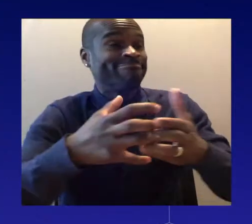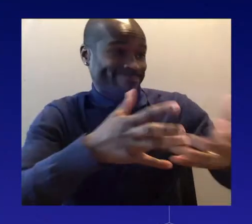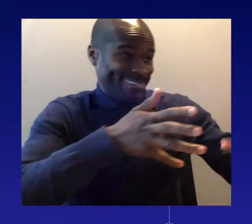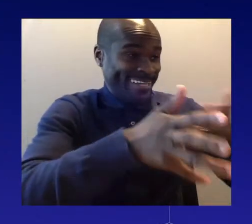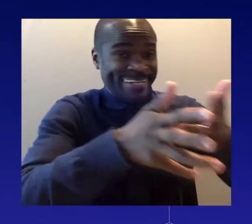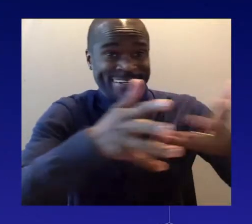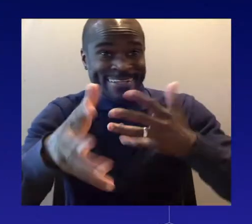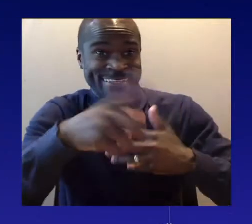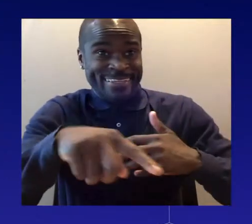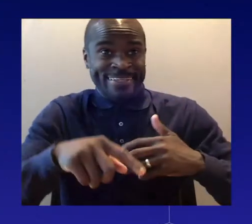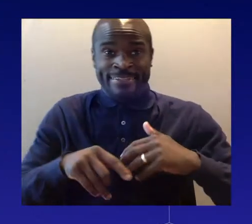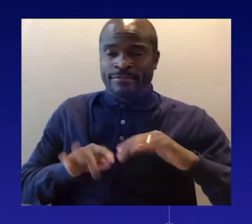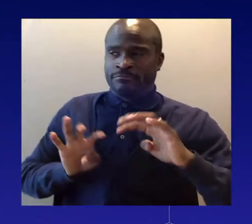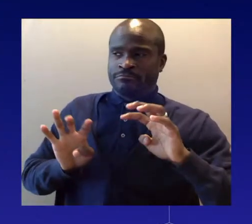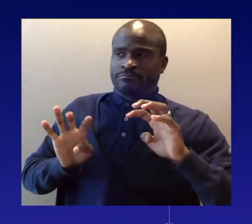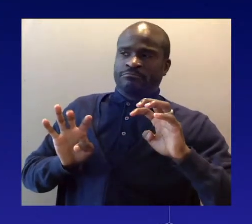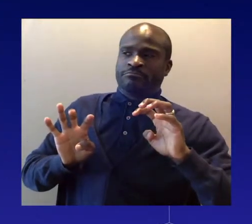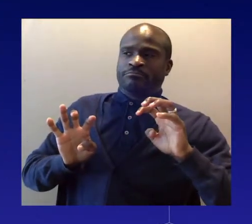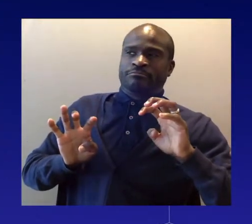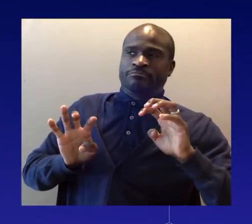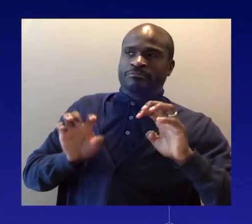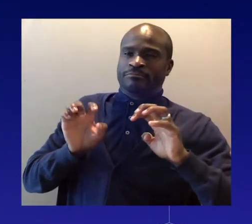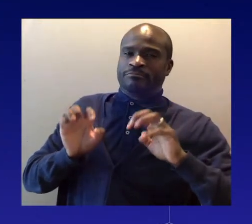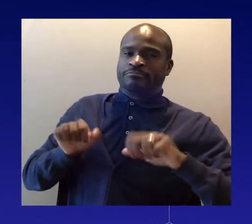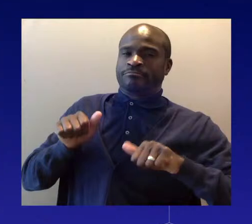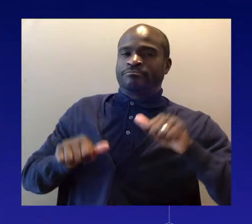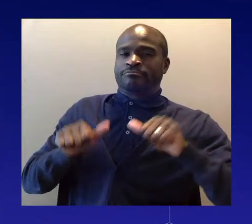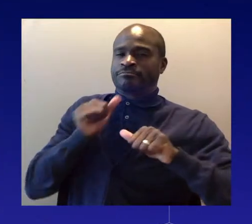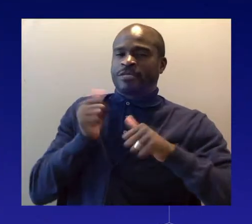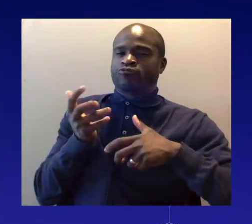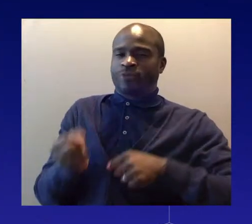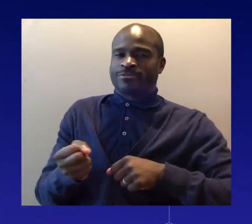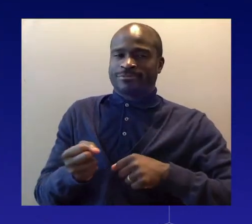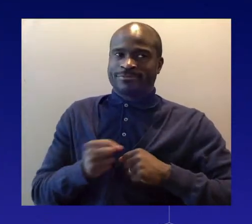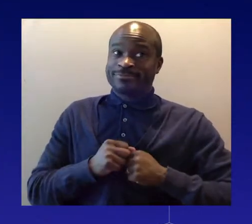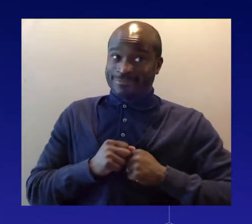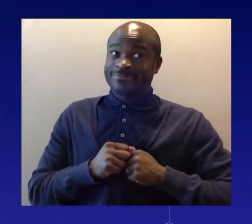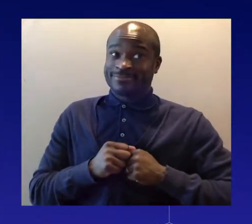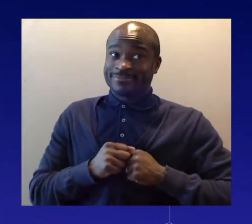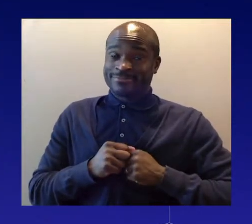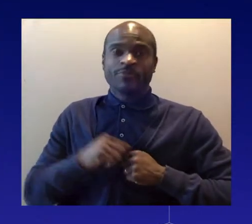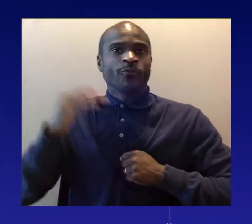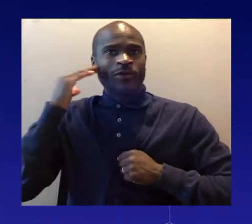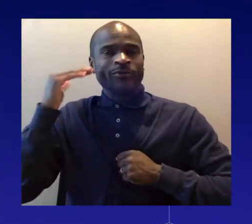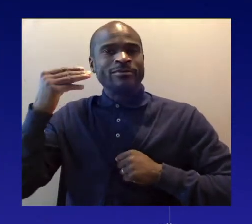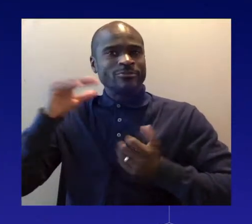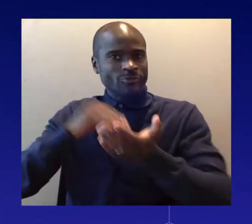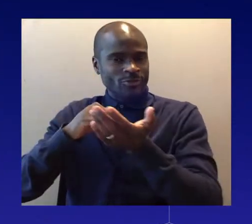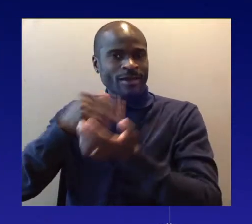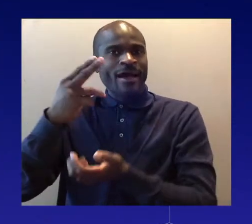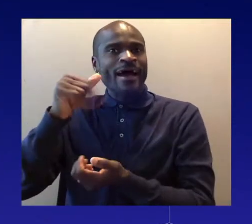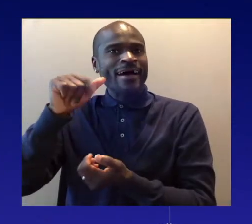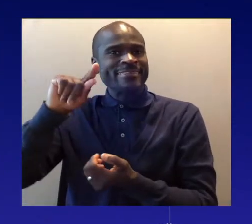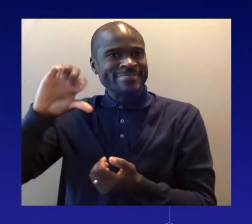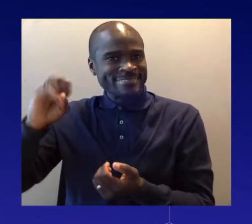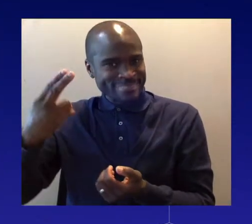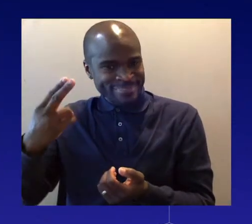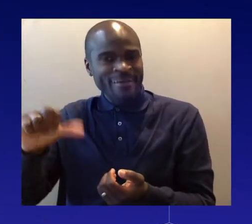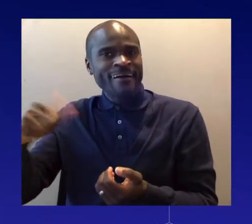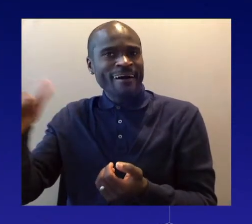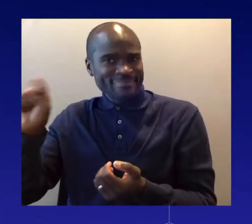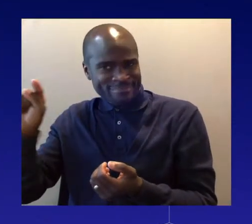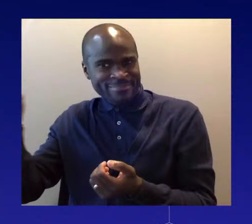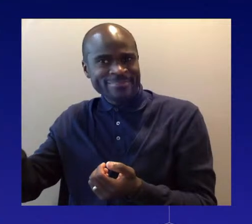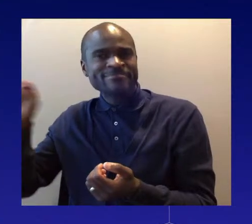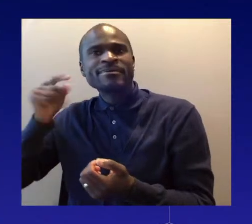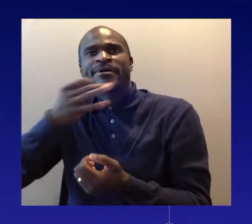We also know from the work from Dr. Geiger and Dr. Hatch that putting people and having community activators to get you connected to